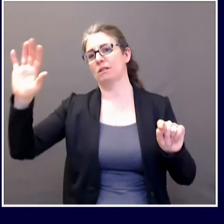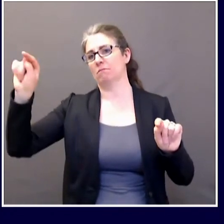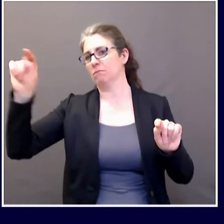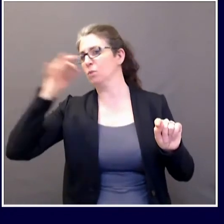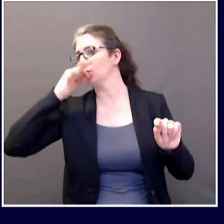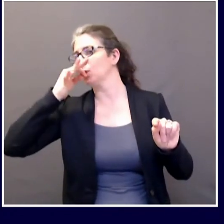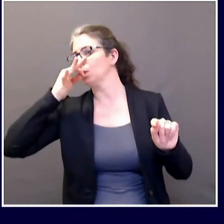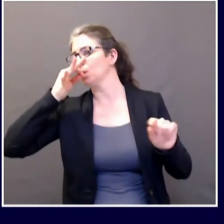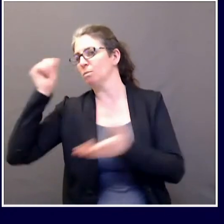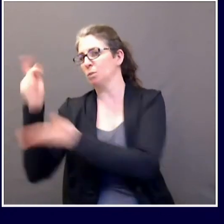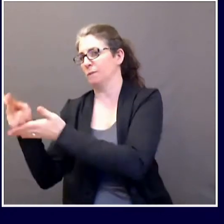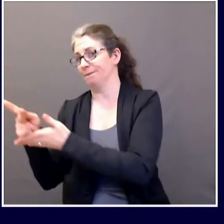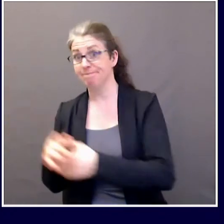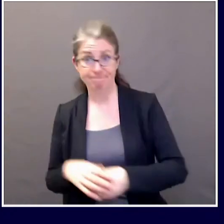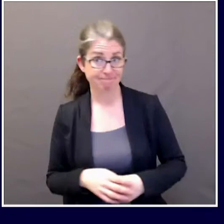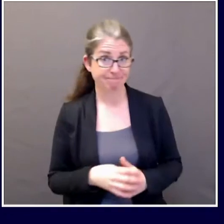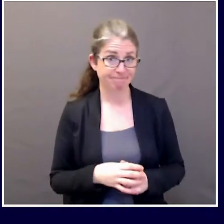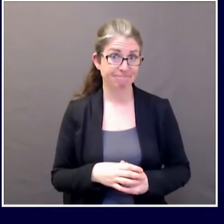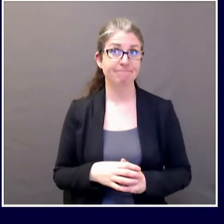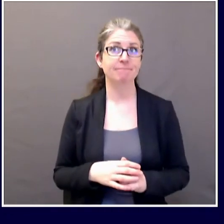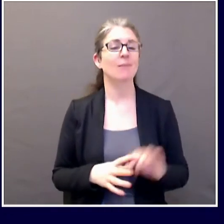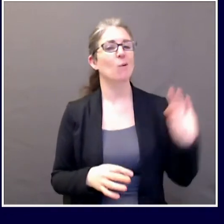me turn to Mal Meyer next.